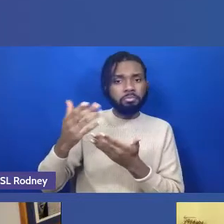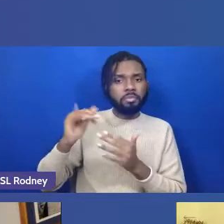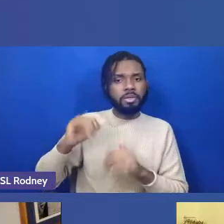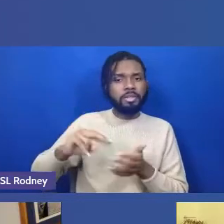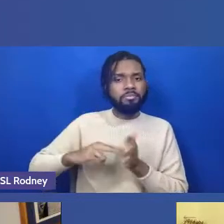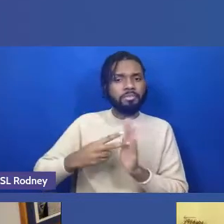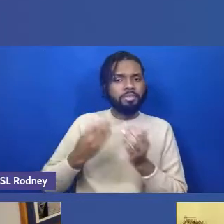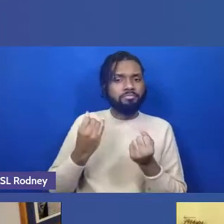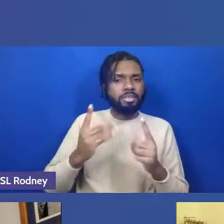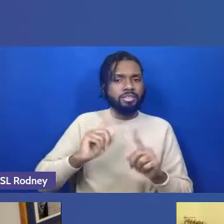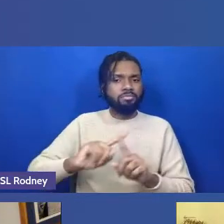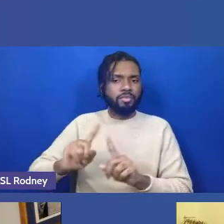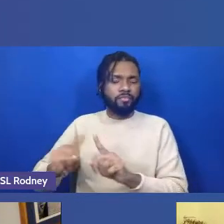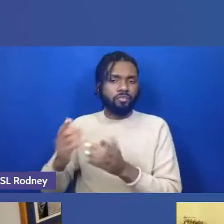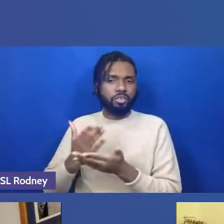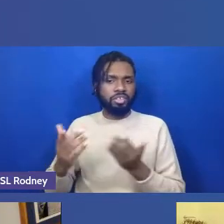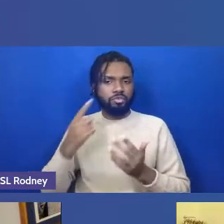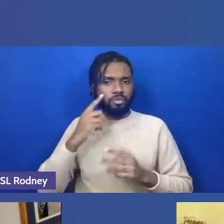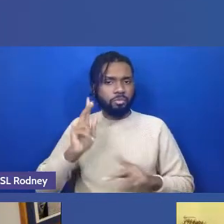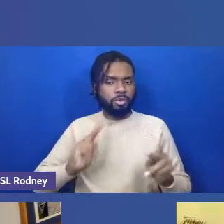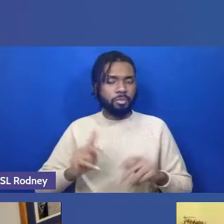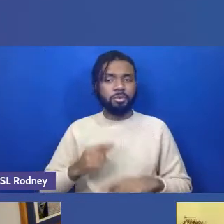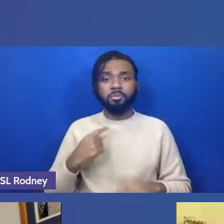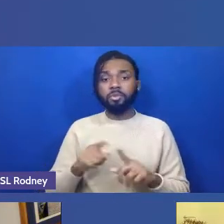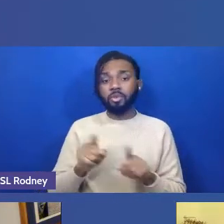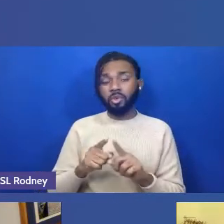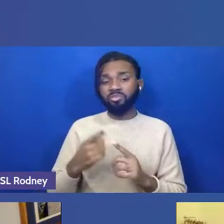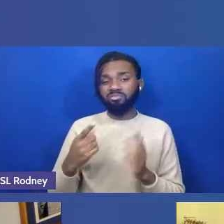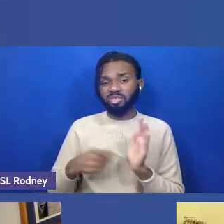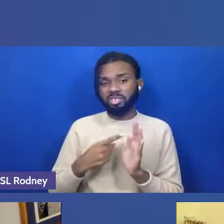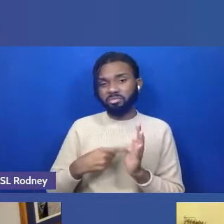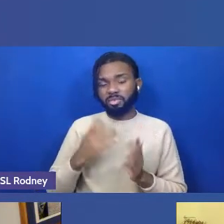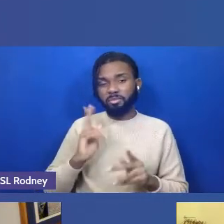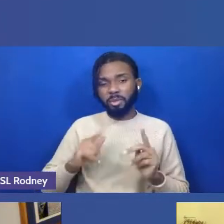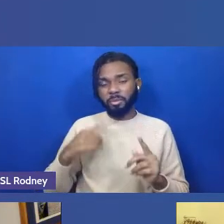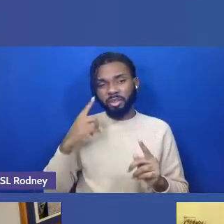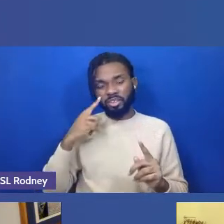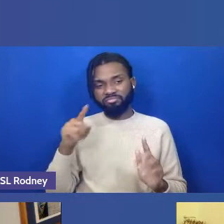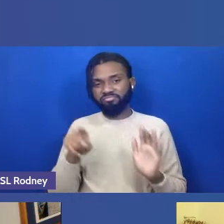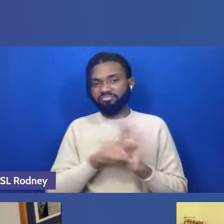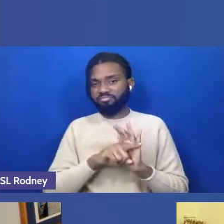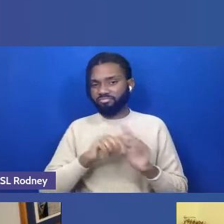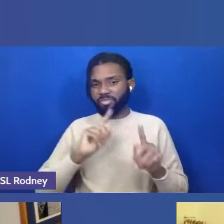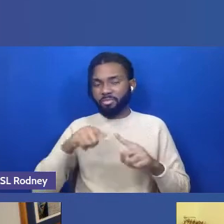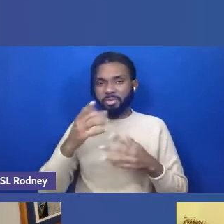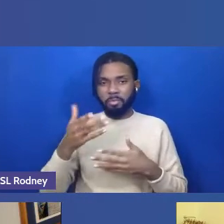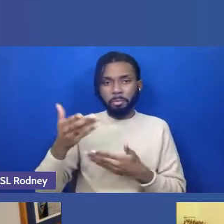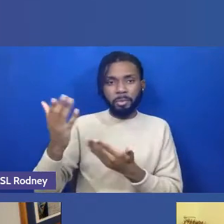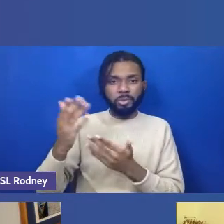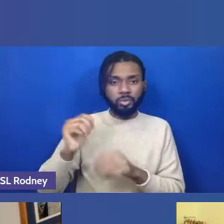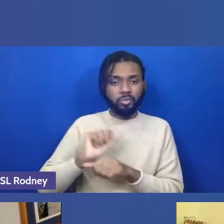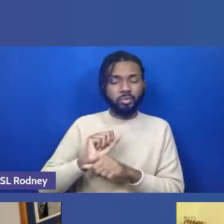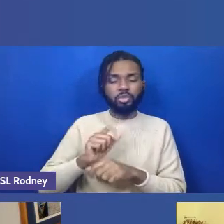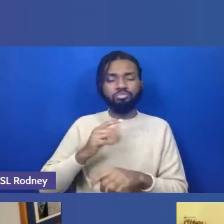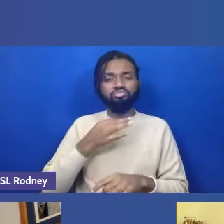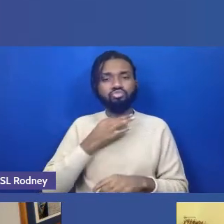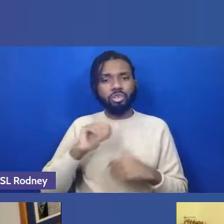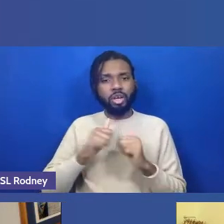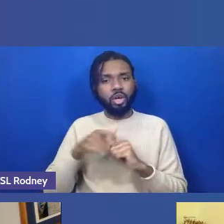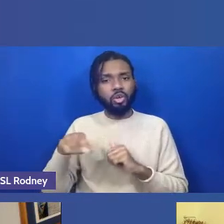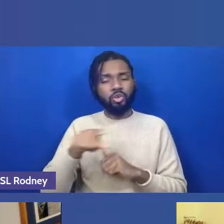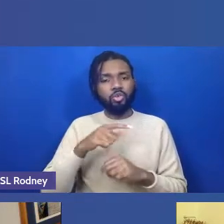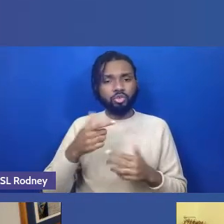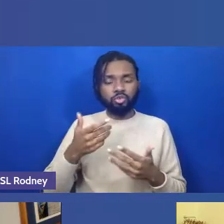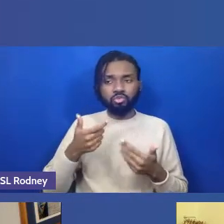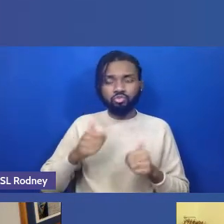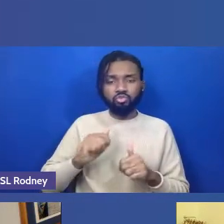people. It can also have a little bit of a bad rap. So how do you each work with others to advance potential